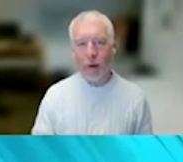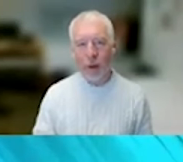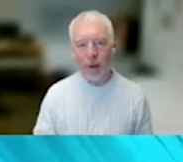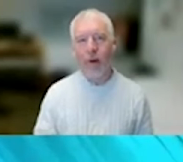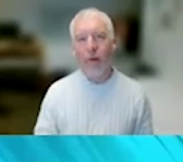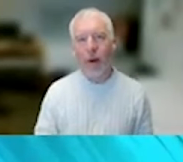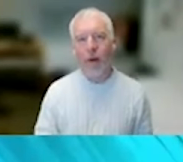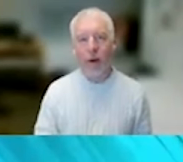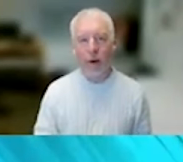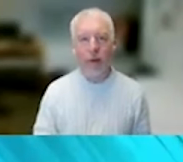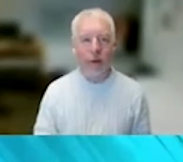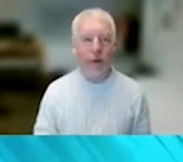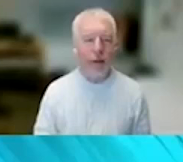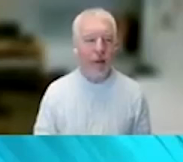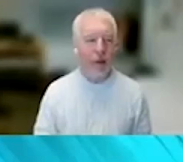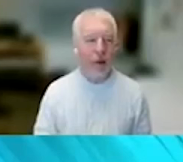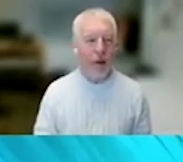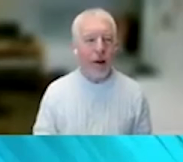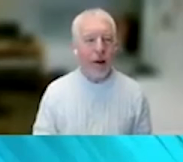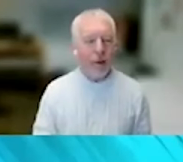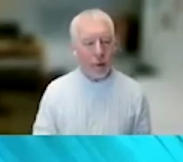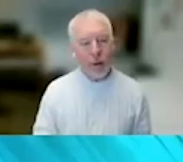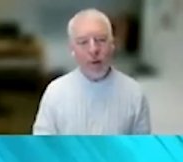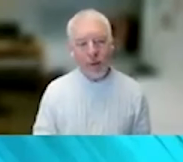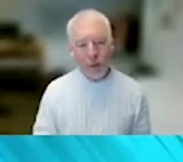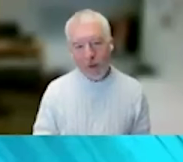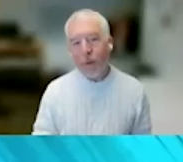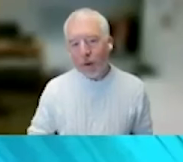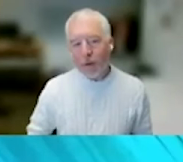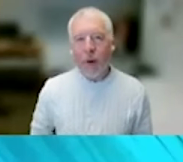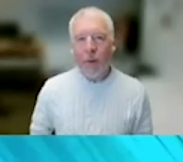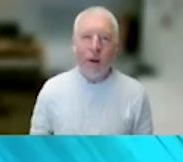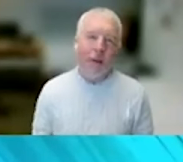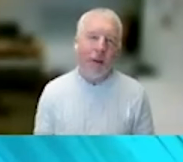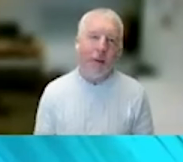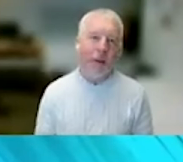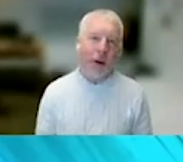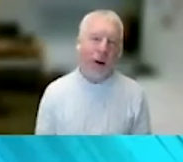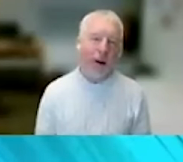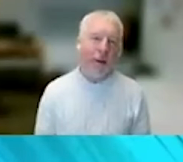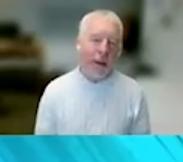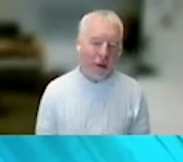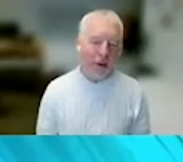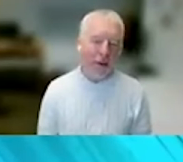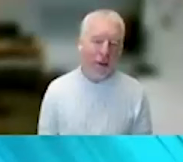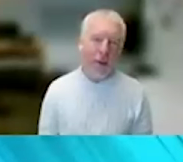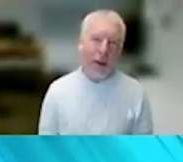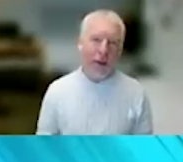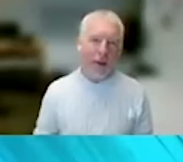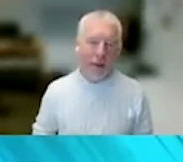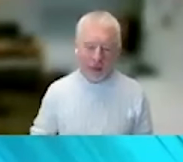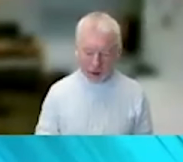supporting people that are making their own video across the university. So we produce professional media production for